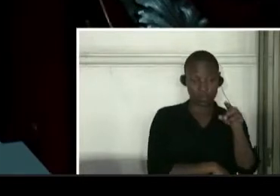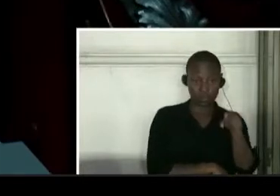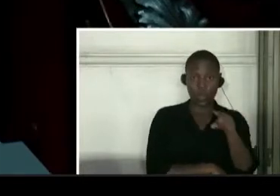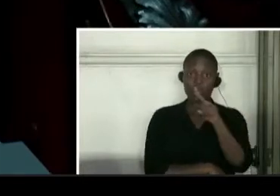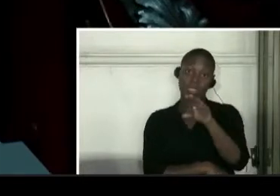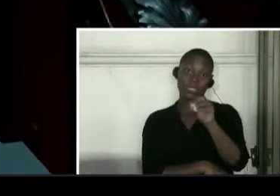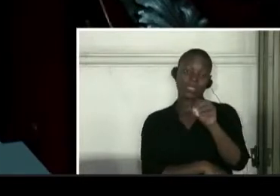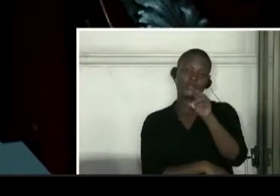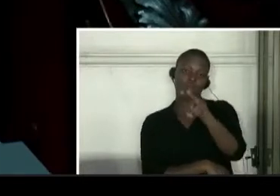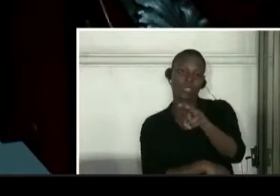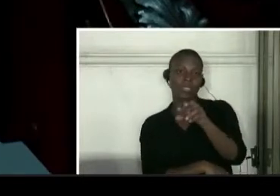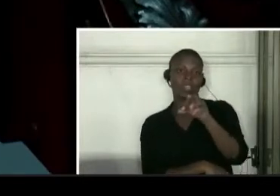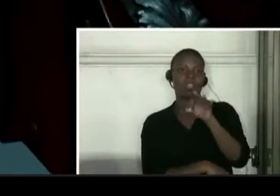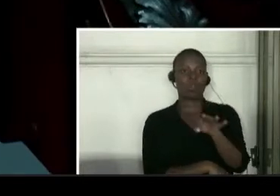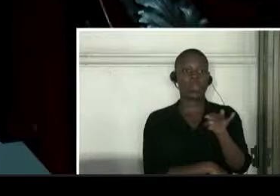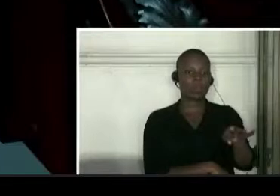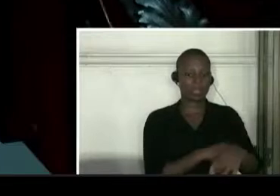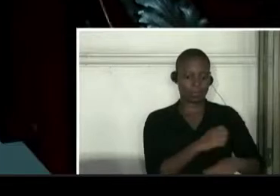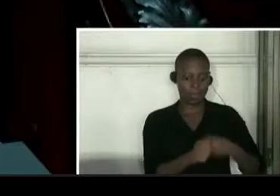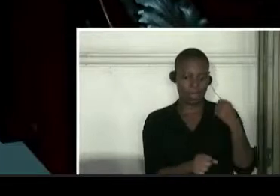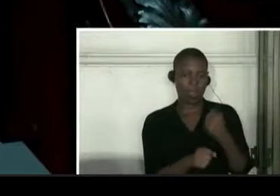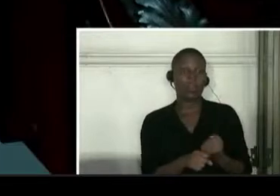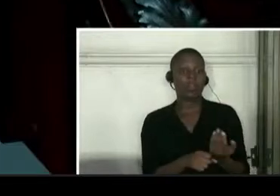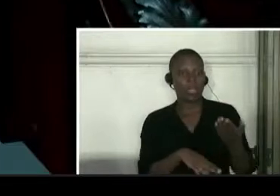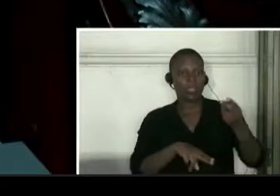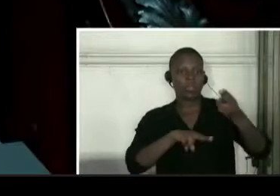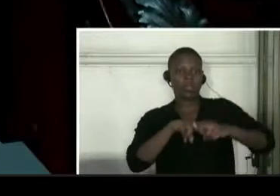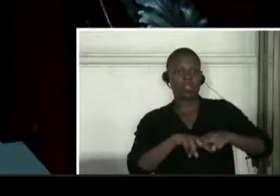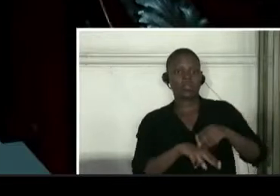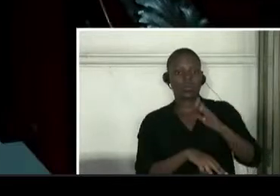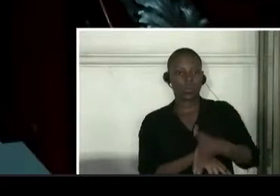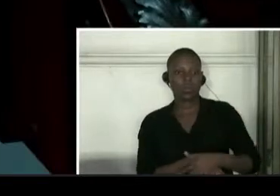2022-2023 financial years, as the program